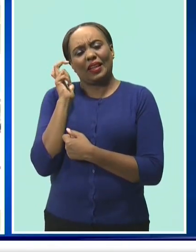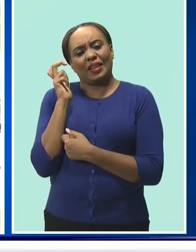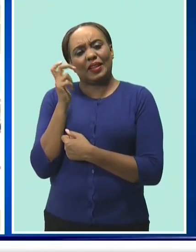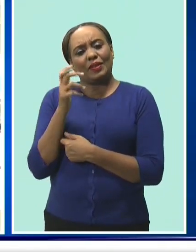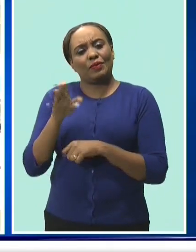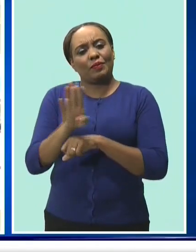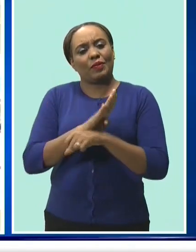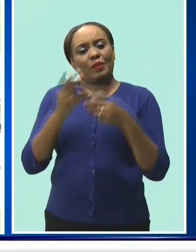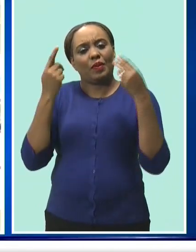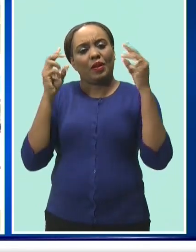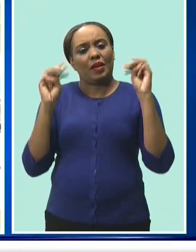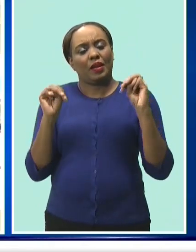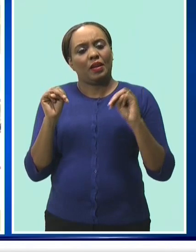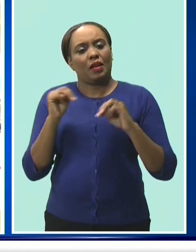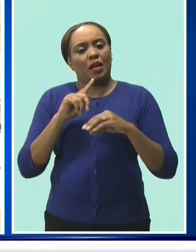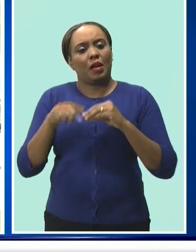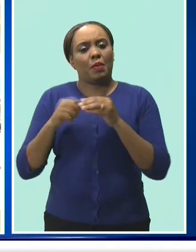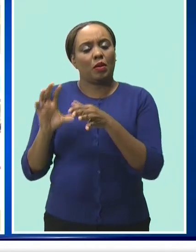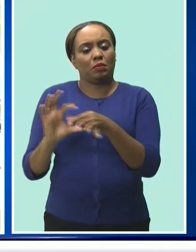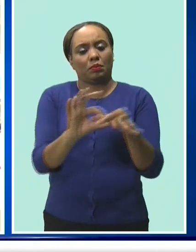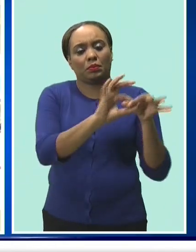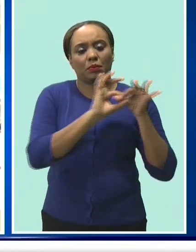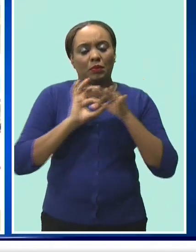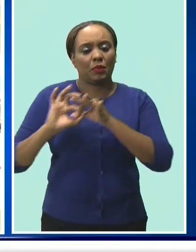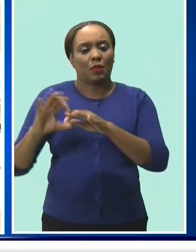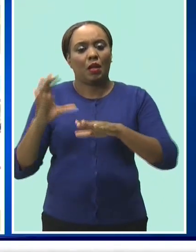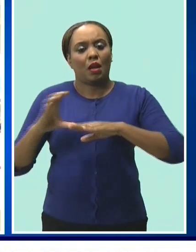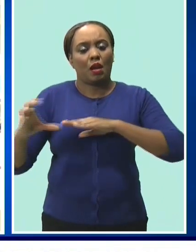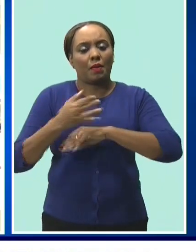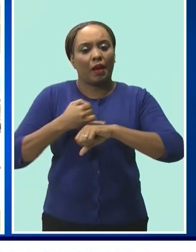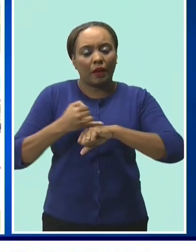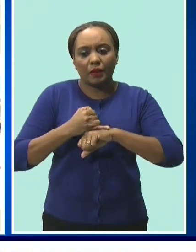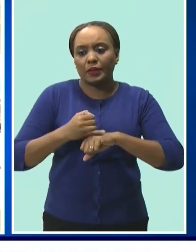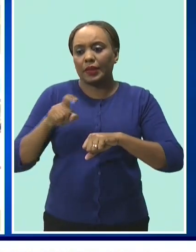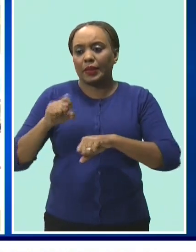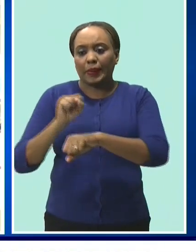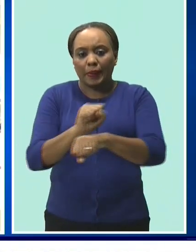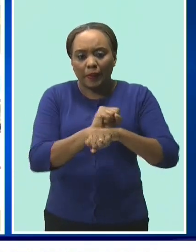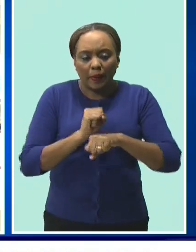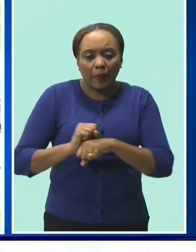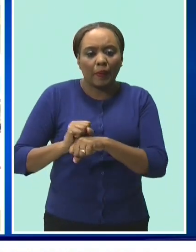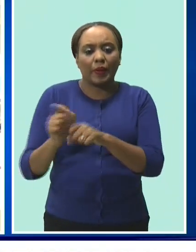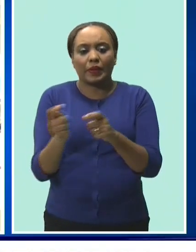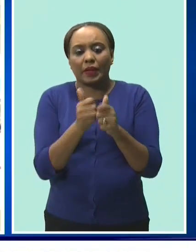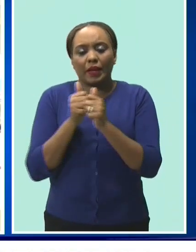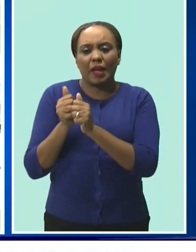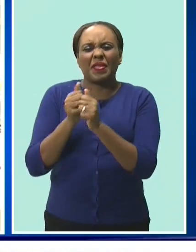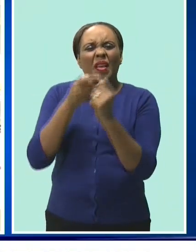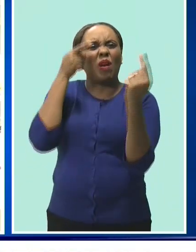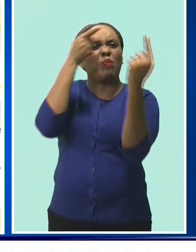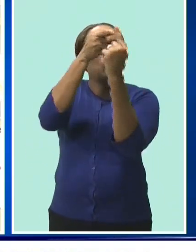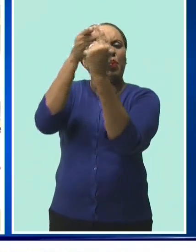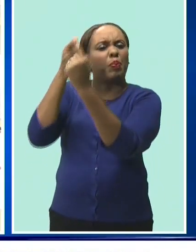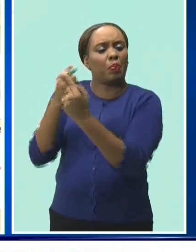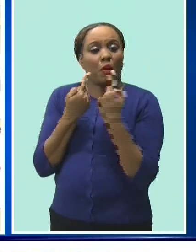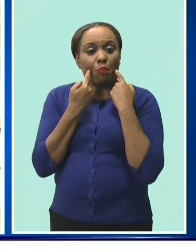about unifying the Caribbean region, that all the territories need to work together in achieving the goals and addressing the issues which are plaguing the territories. And I also enjoyed